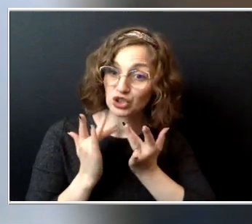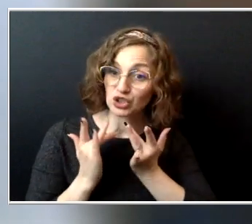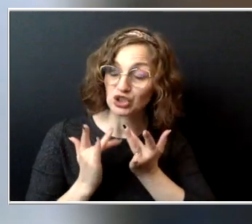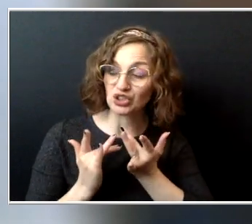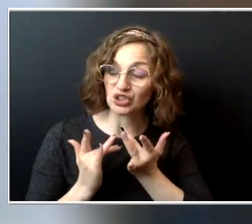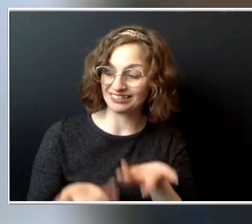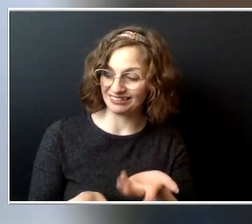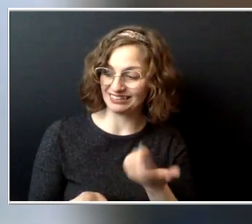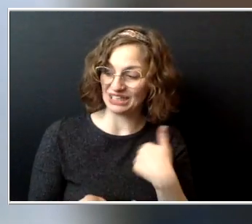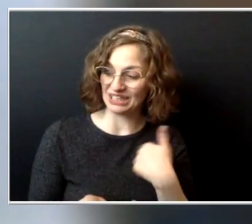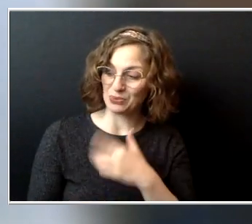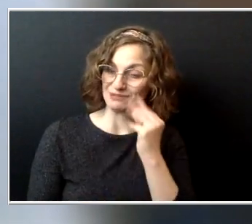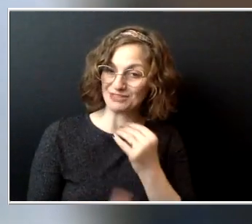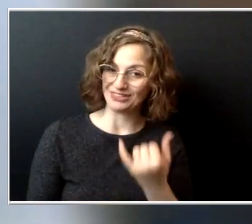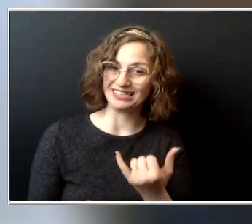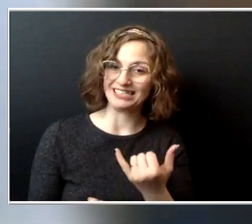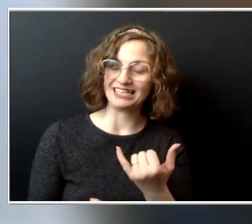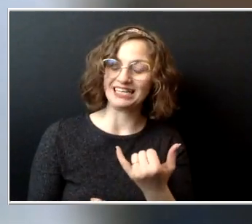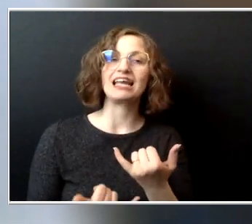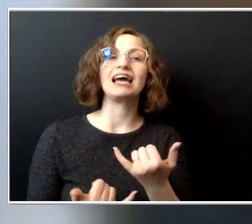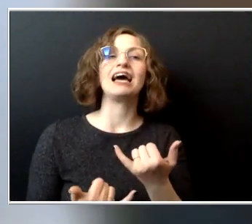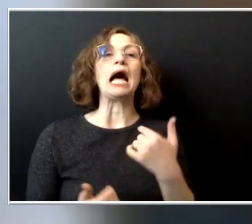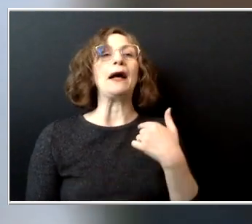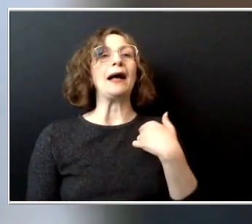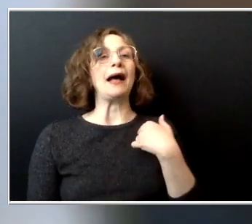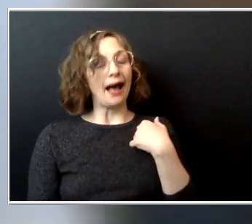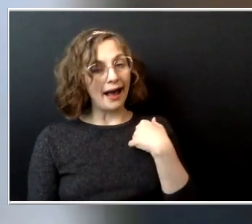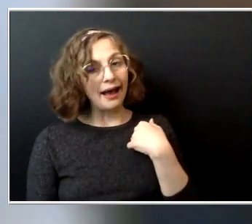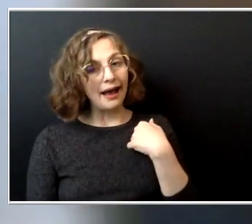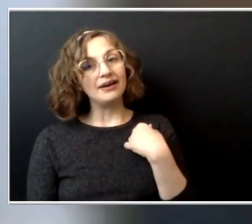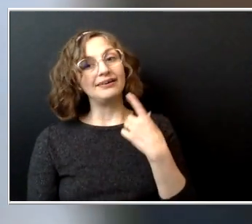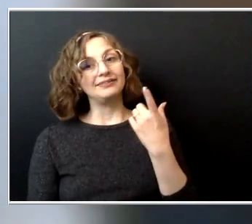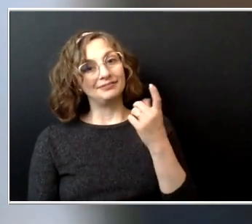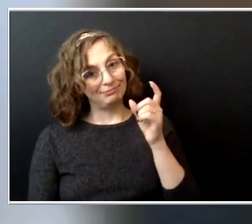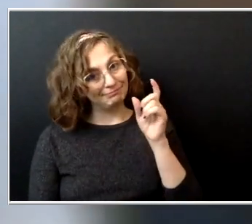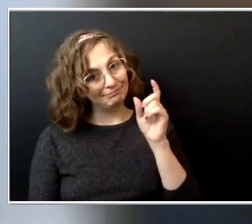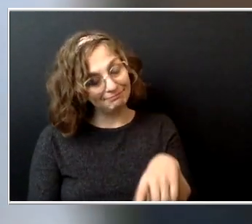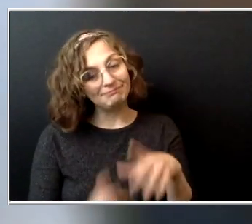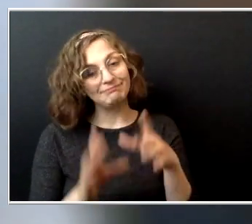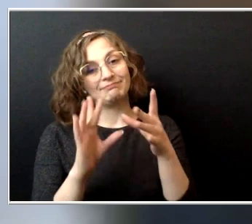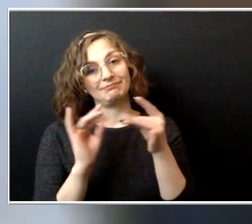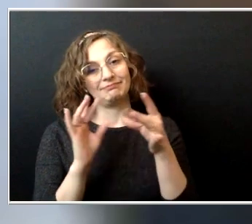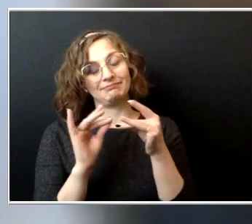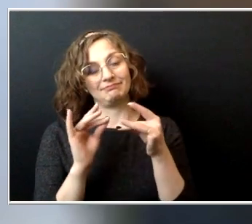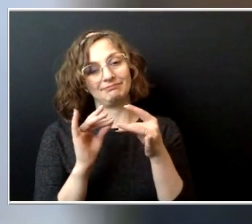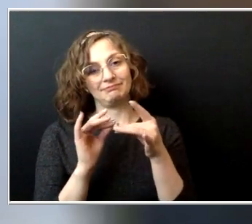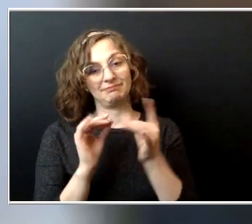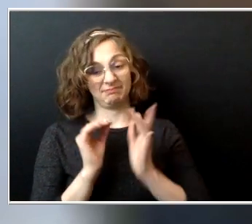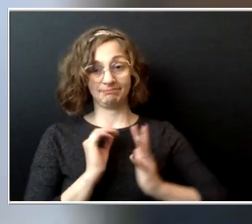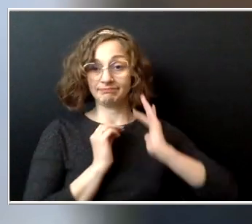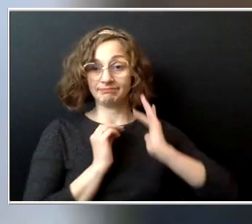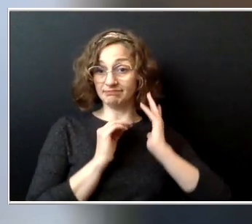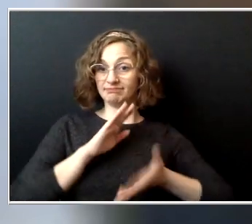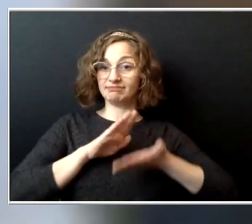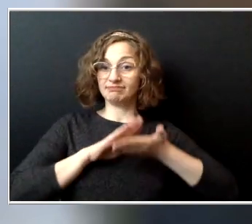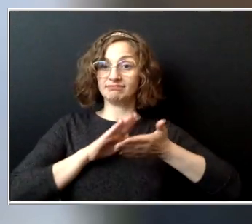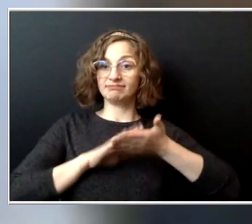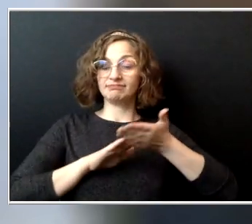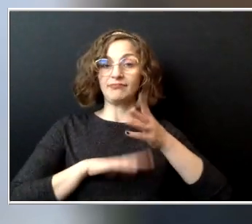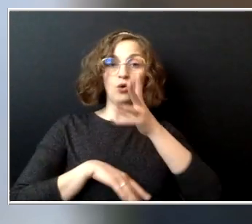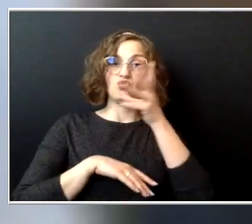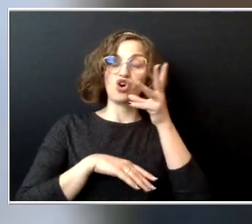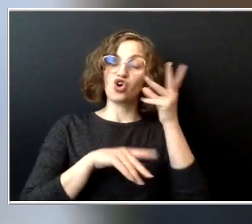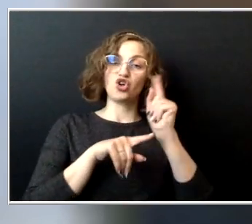then I would be remiss as being formerly in charge of the rural training programs